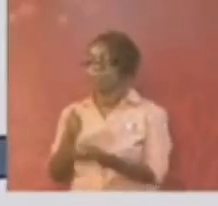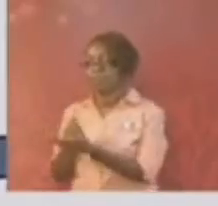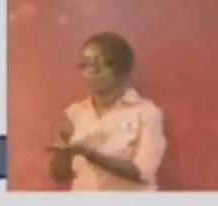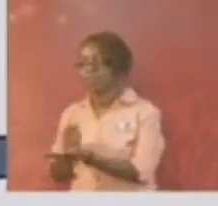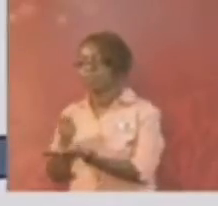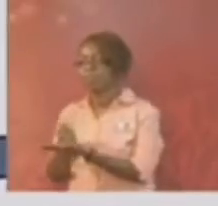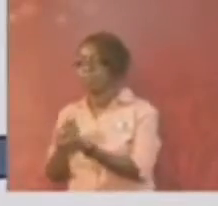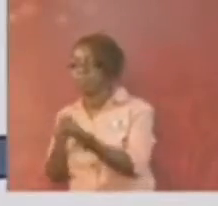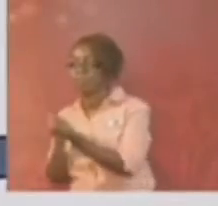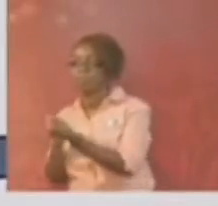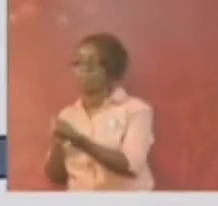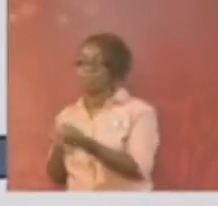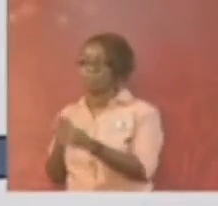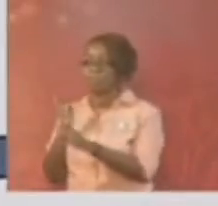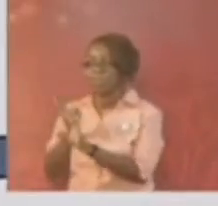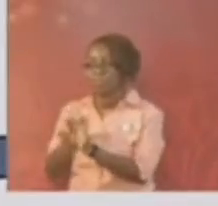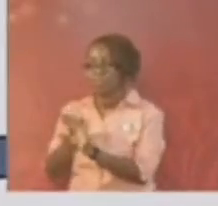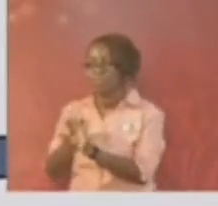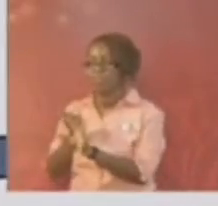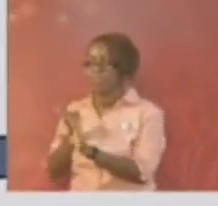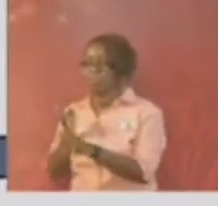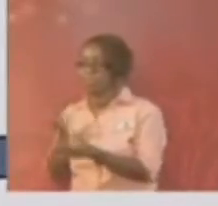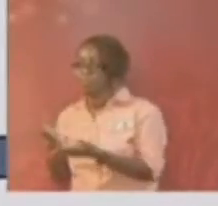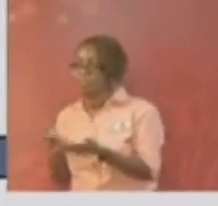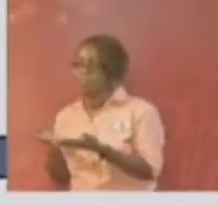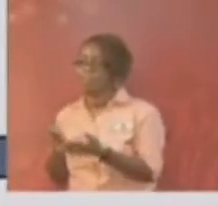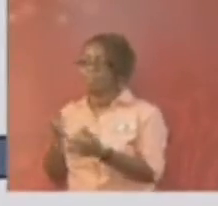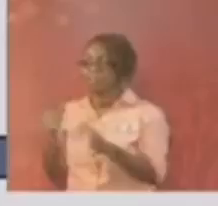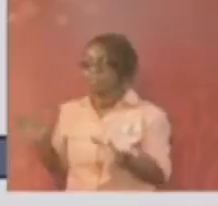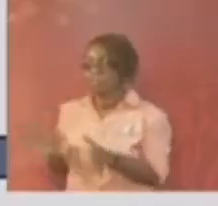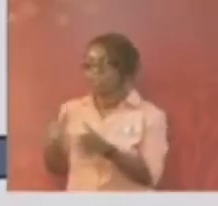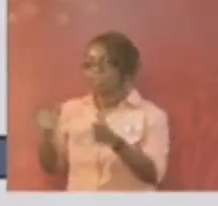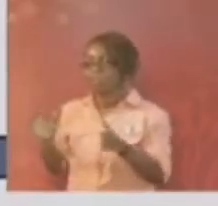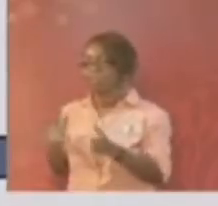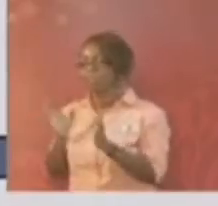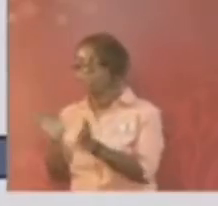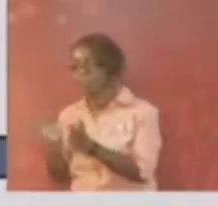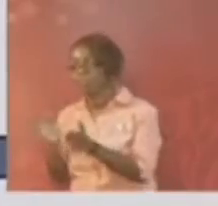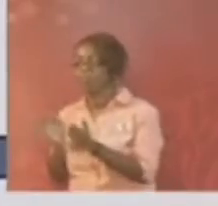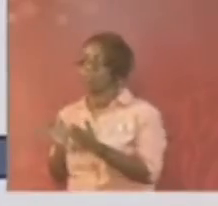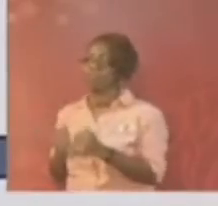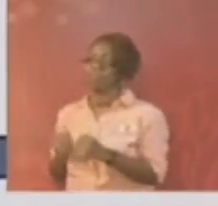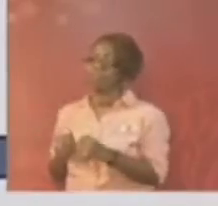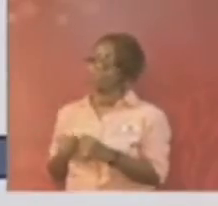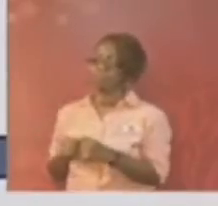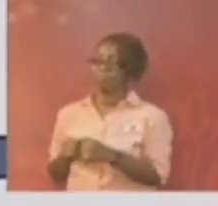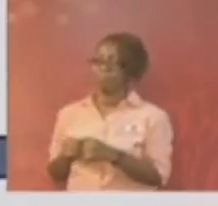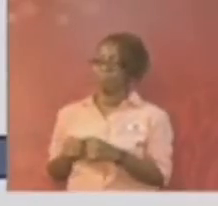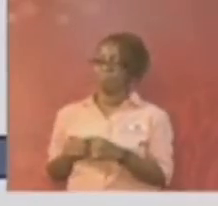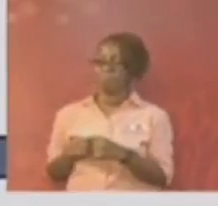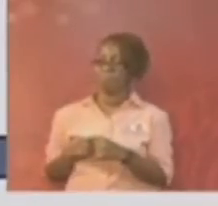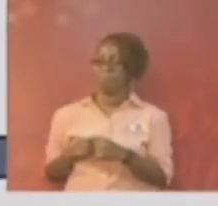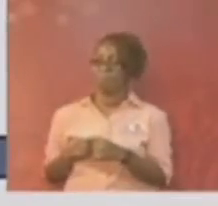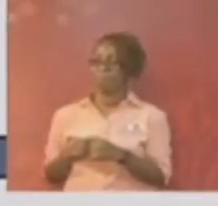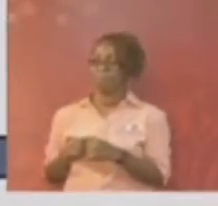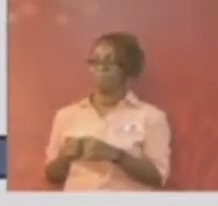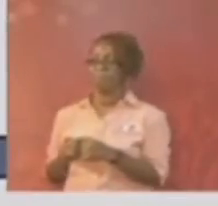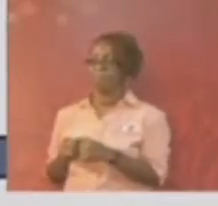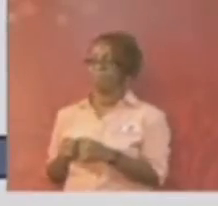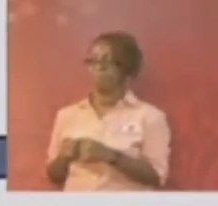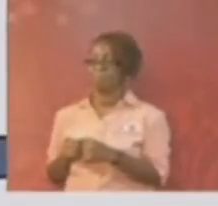necessary, psychiatric services. The Health Authority has also